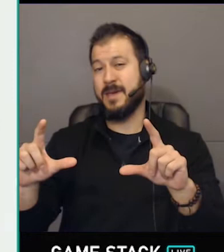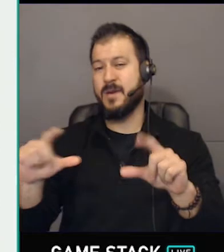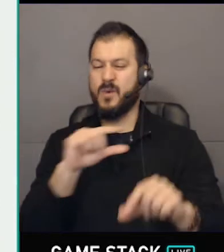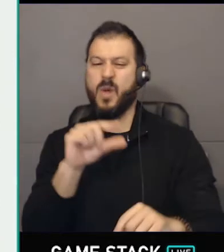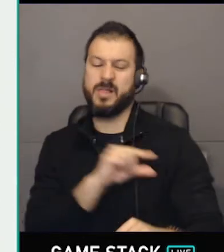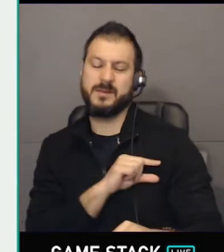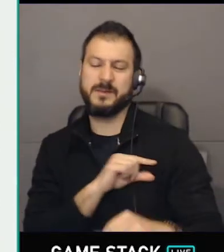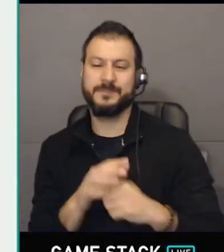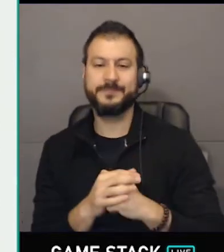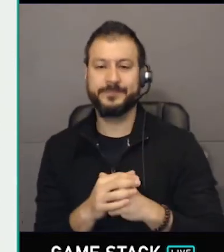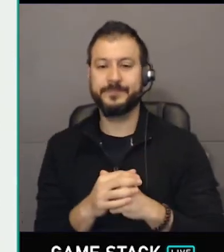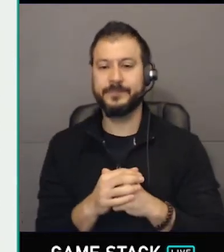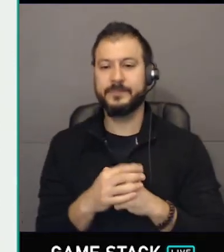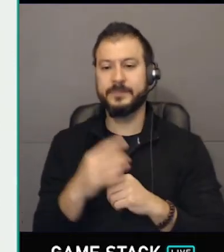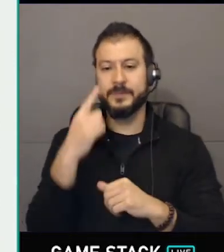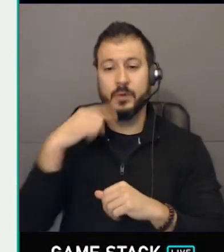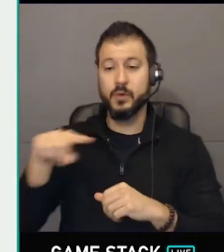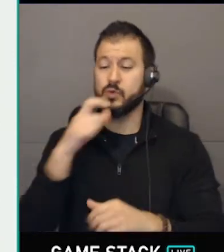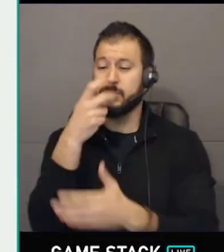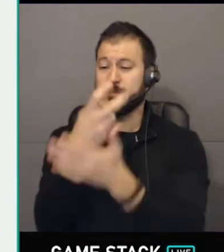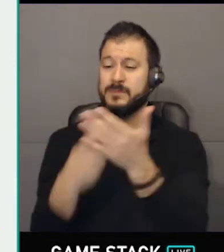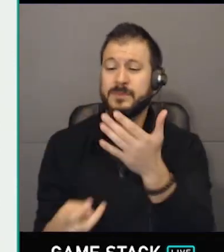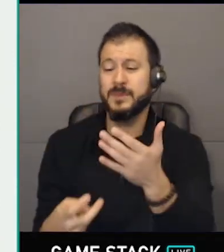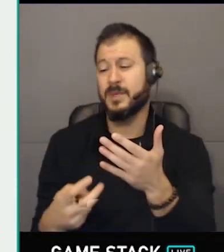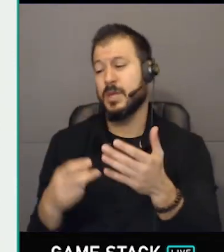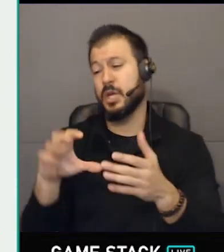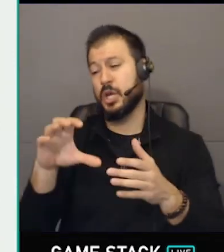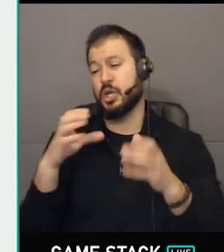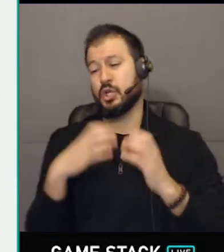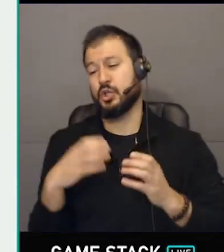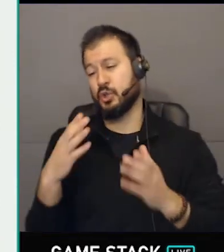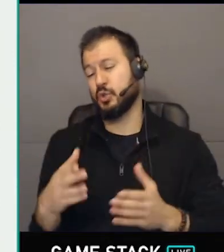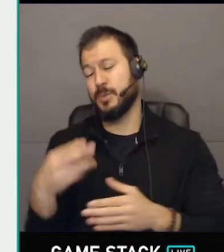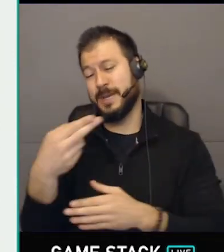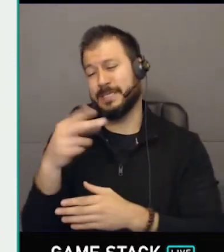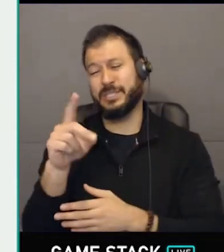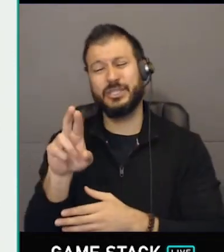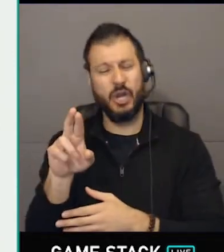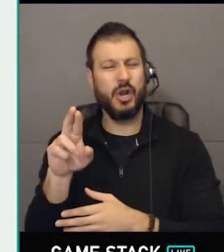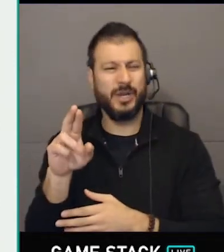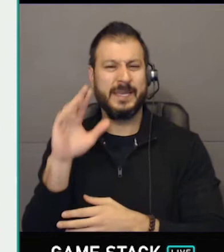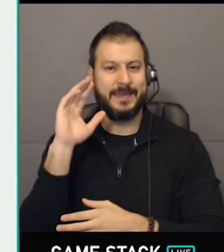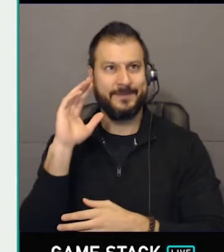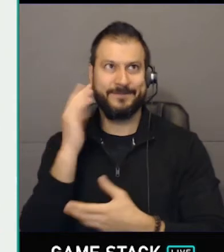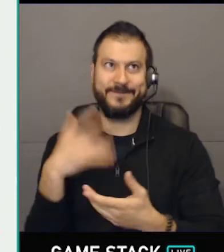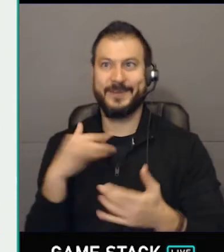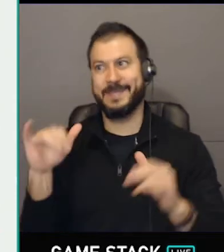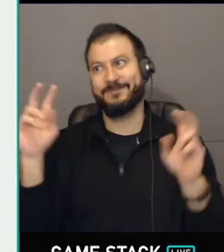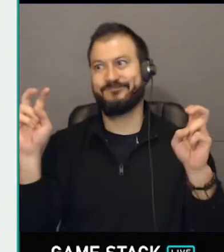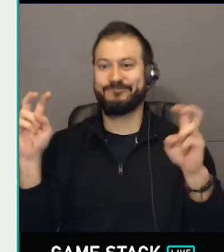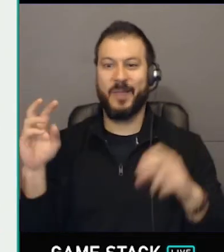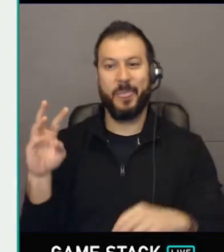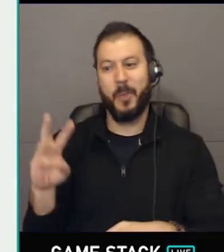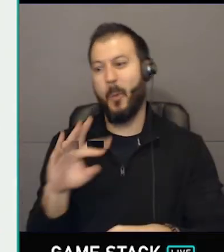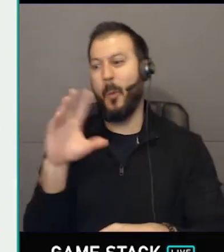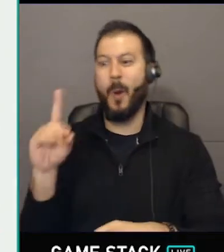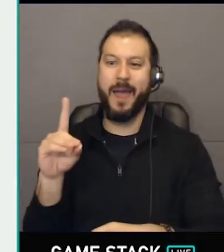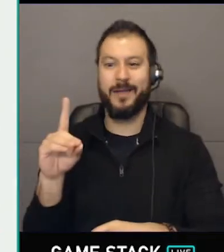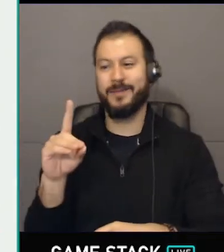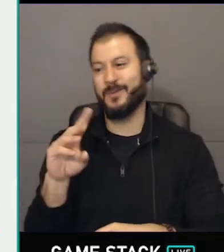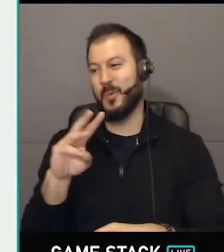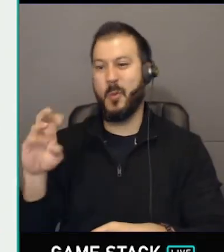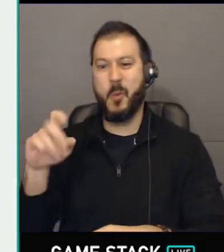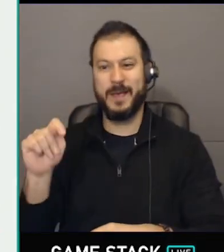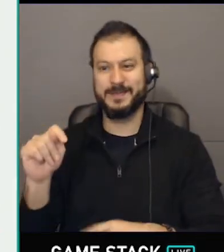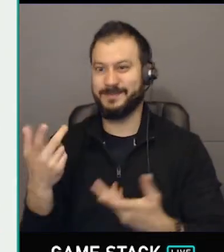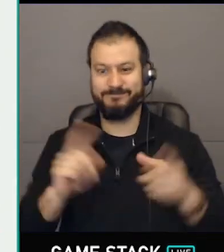For those of us who are immersed in the world of consumer HDR, it does sometimes feel like the Wild West. For starters, HDR